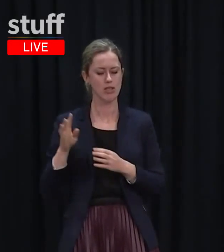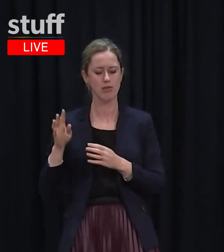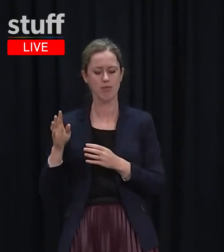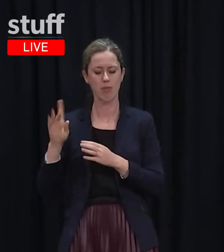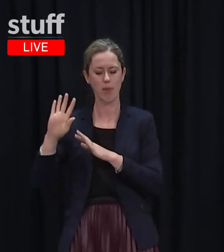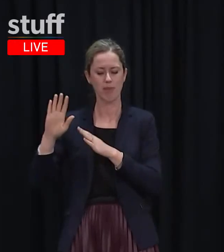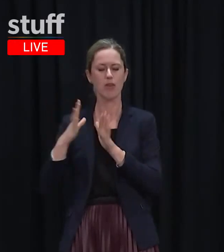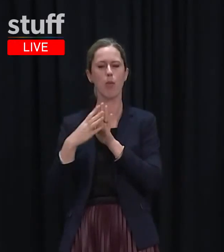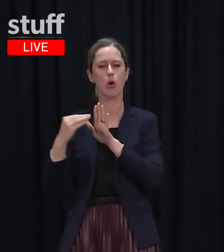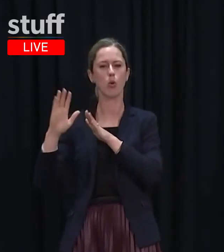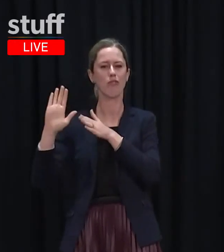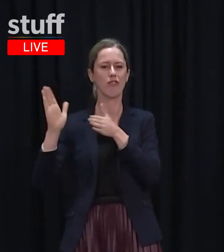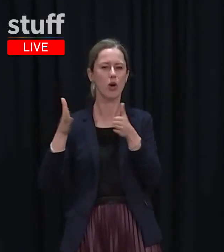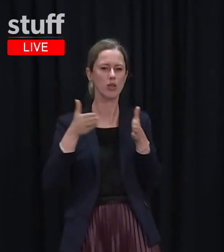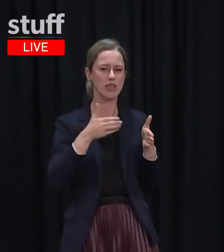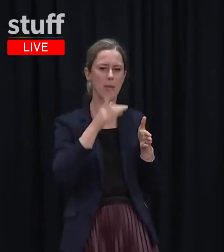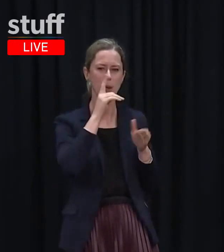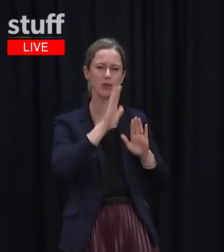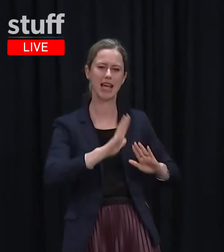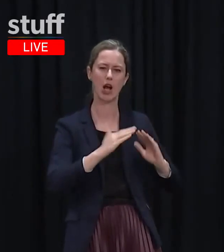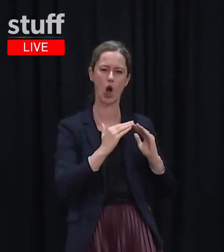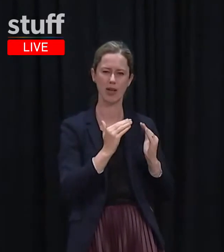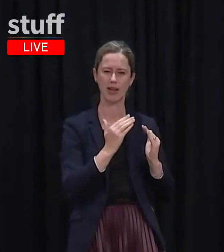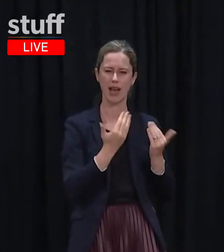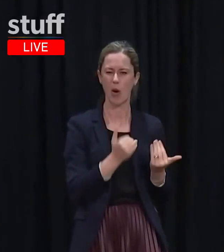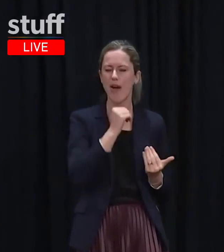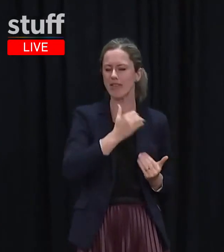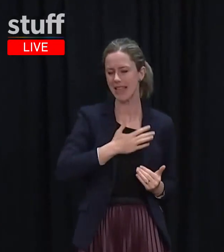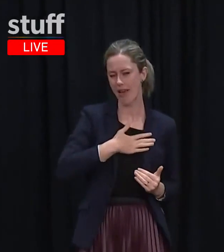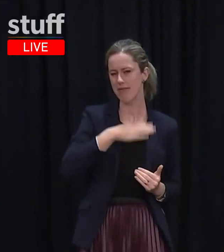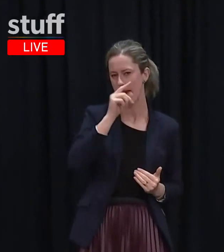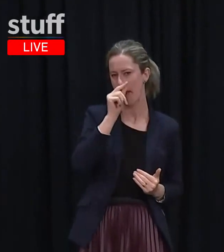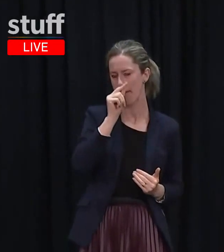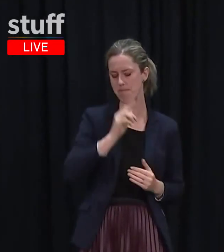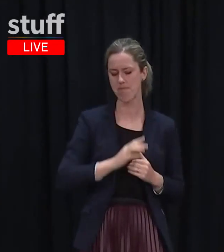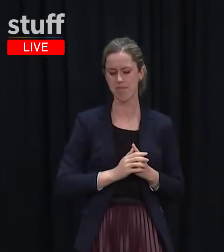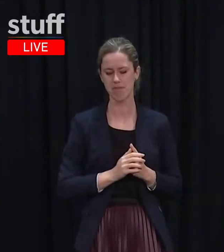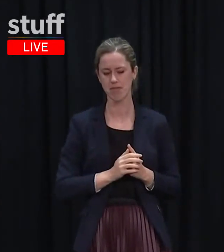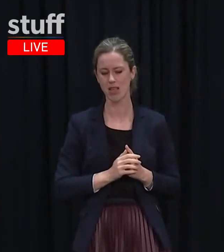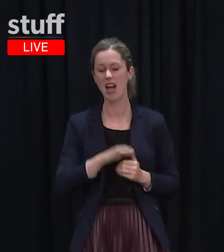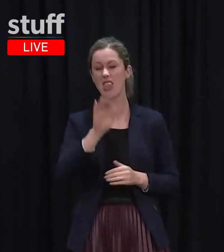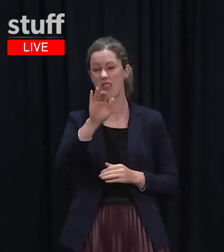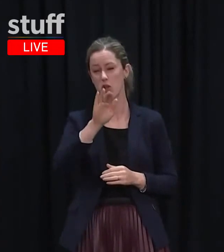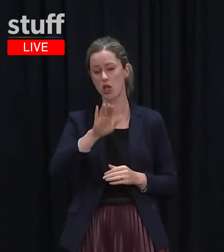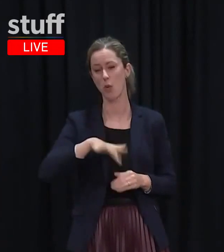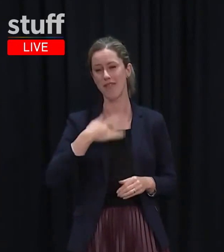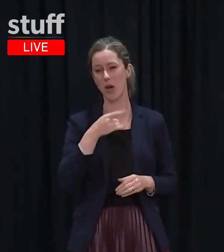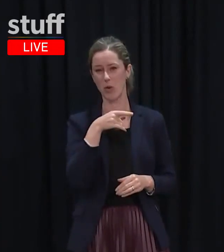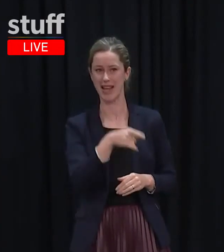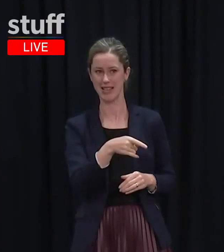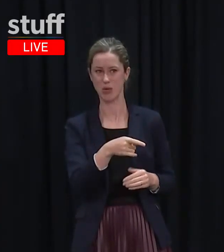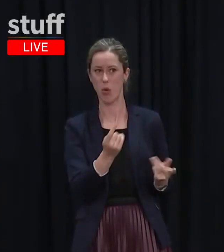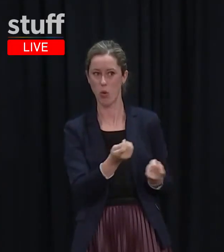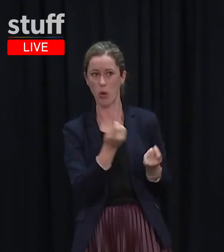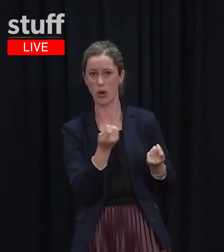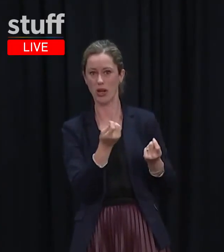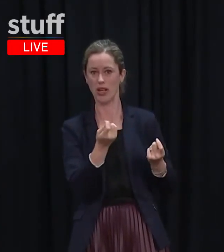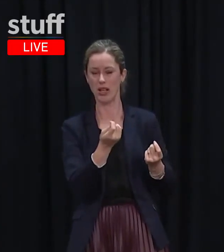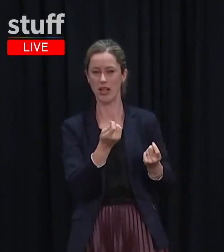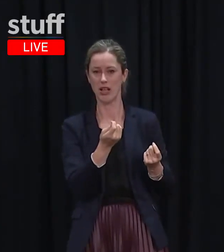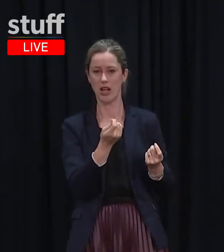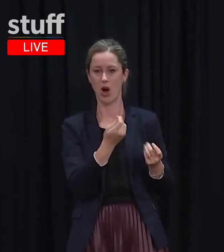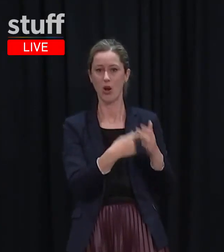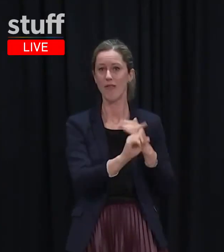progression of the model, and again, it's consistent with the move to how we imagine most cases will be managed in the community, not just in